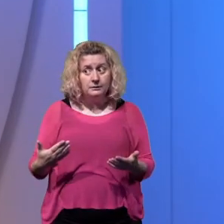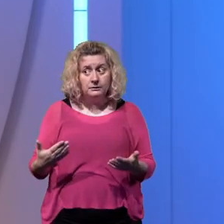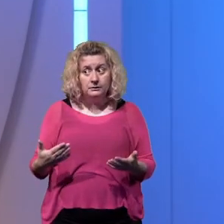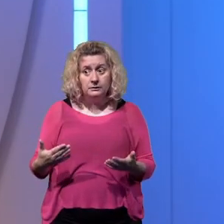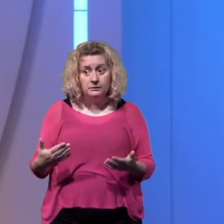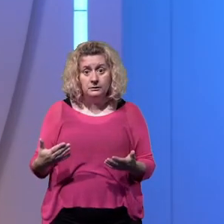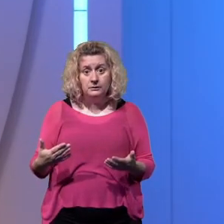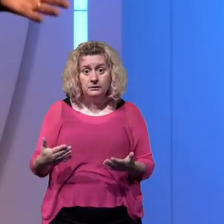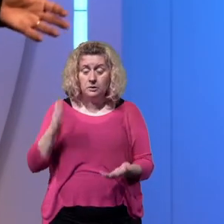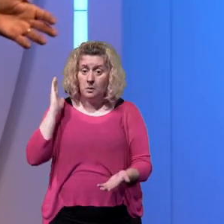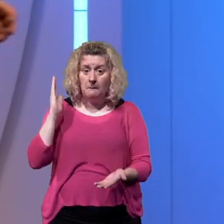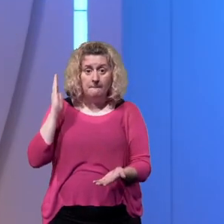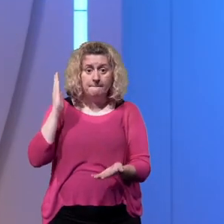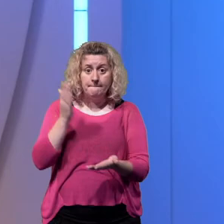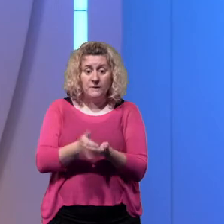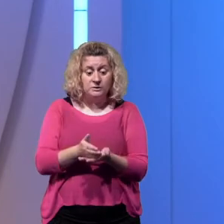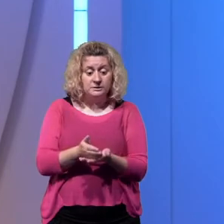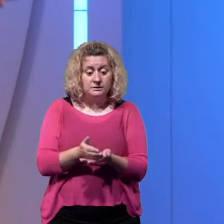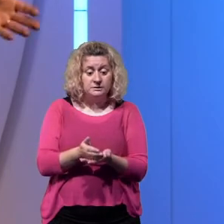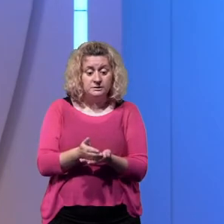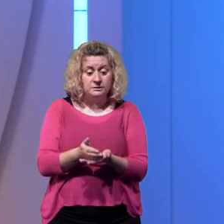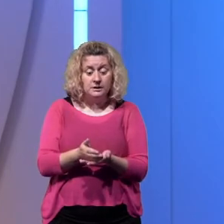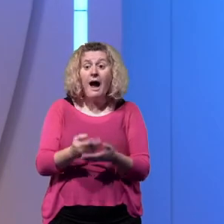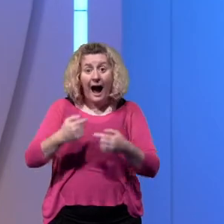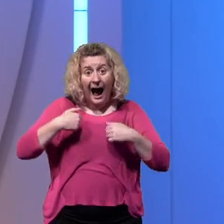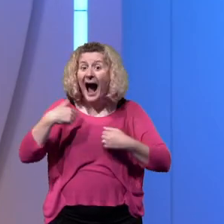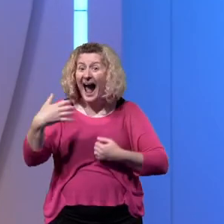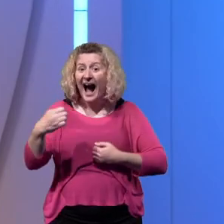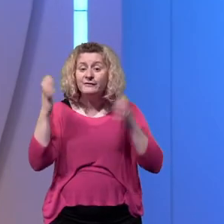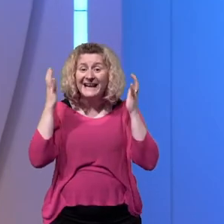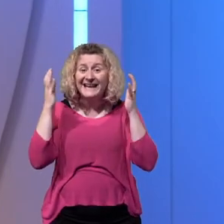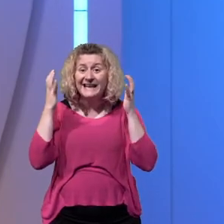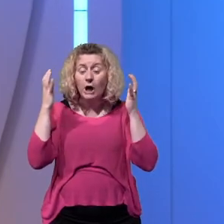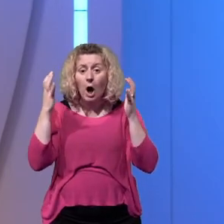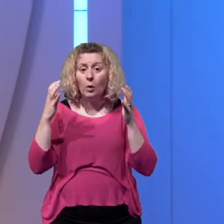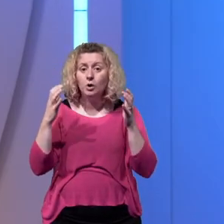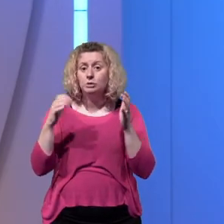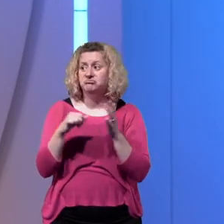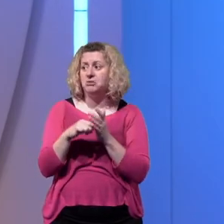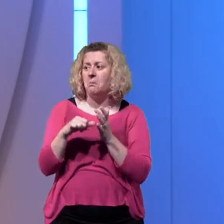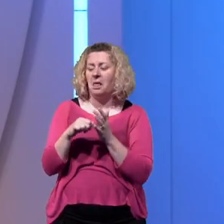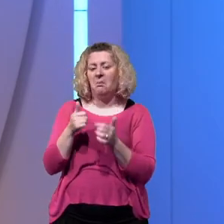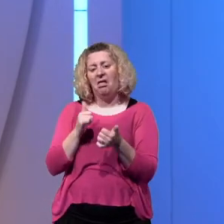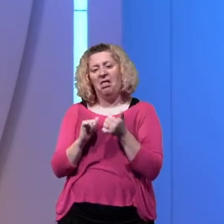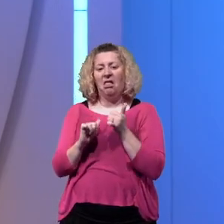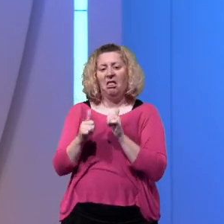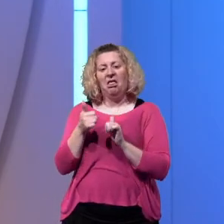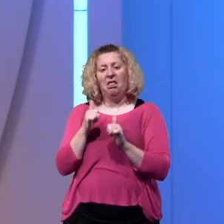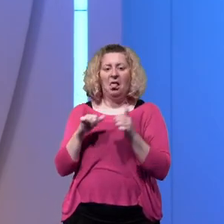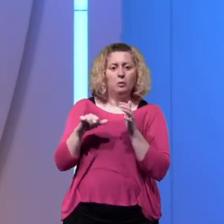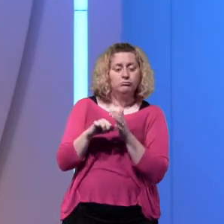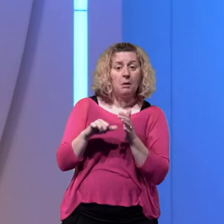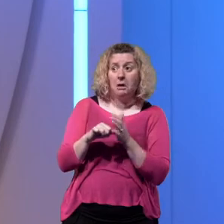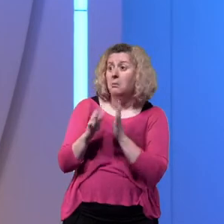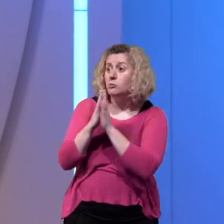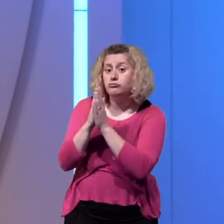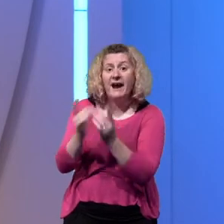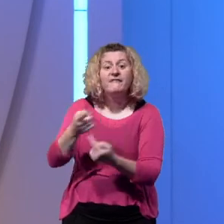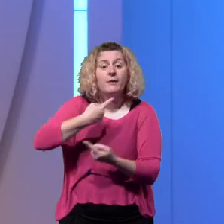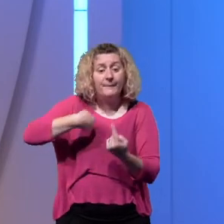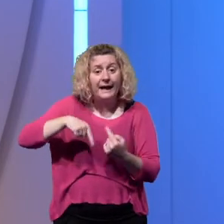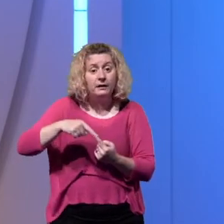this, I've got a massive ego problem. Would you pray for me that I'll do it? Pray for me that I'll be servant-hearted and listening and